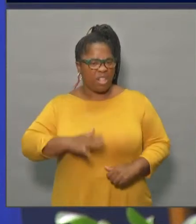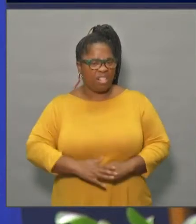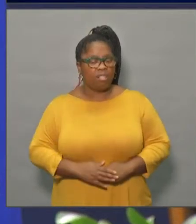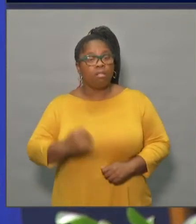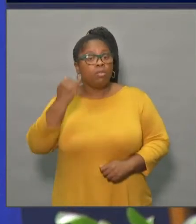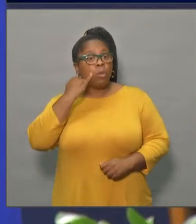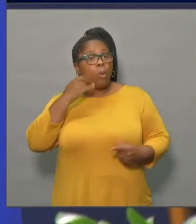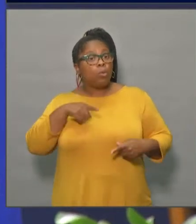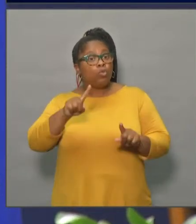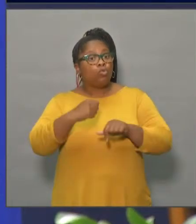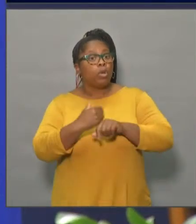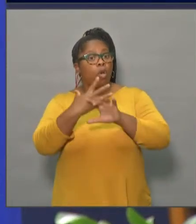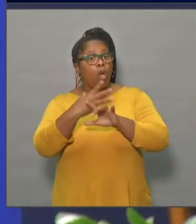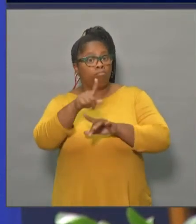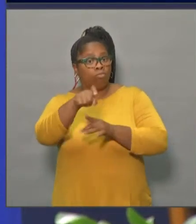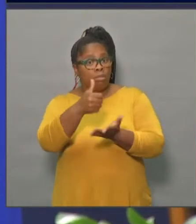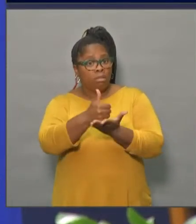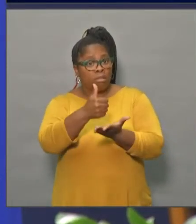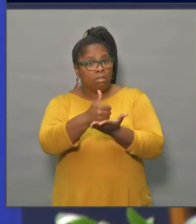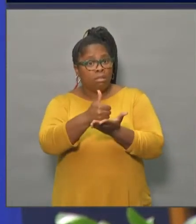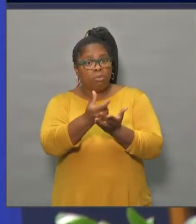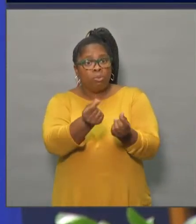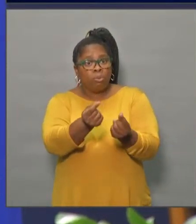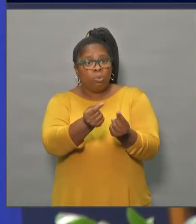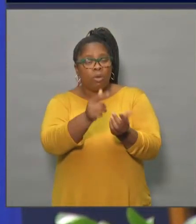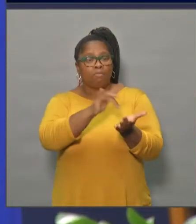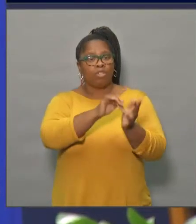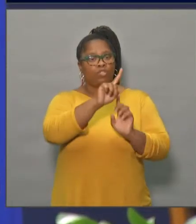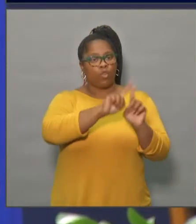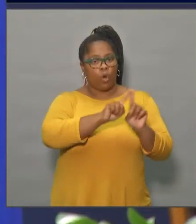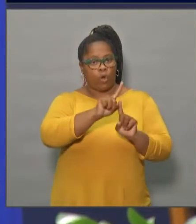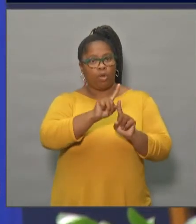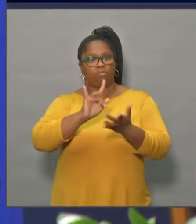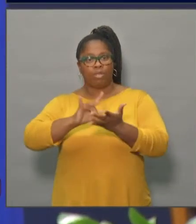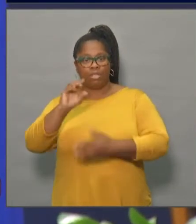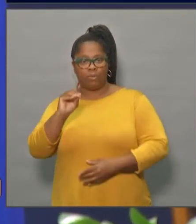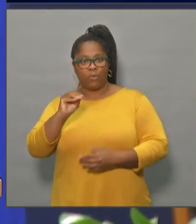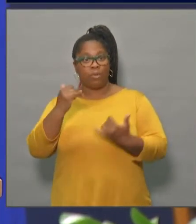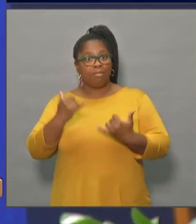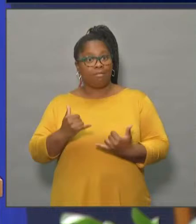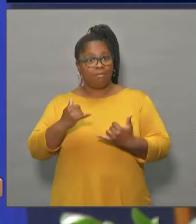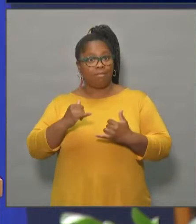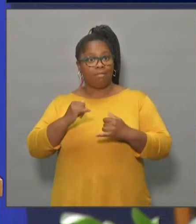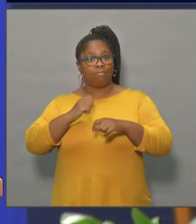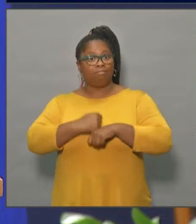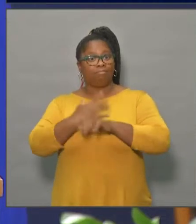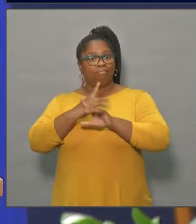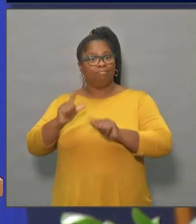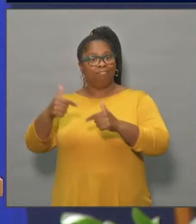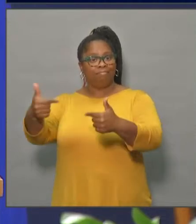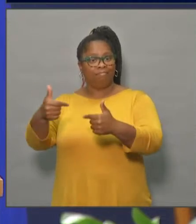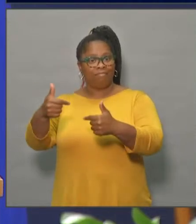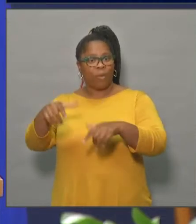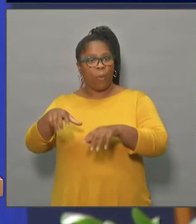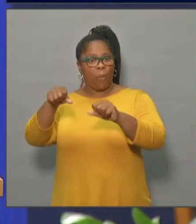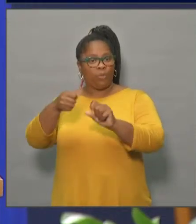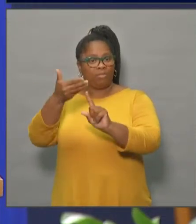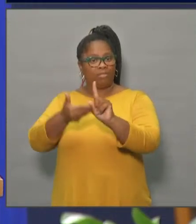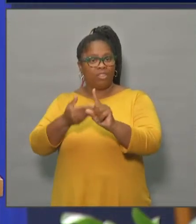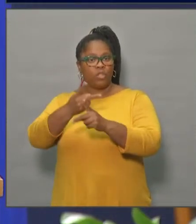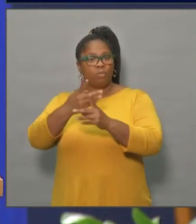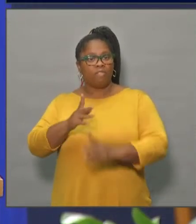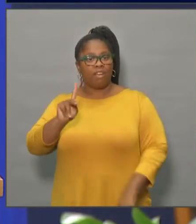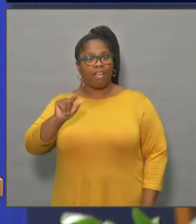If you should require assistance during the call, please press star then 0. I would now like to turn the conference over to your host, Supervisor Kathryn